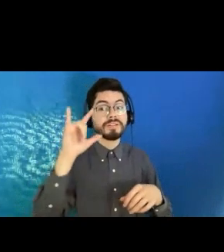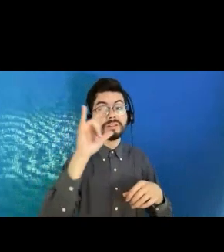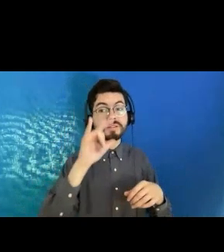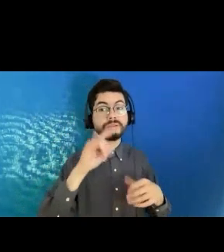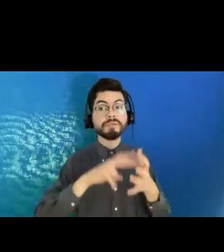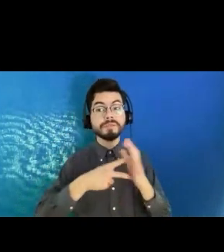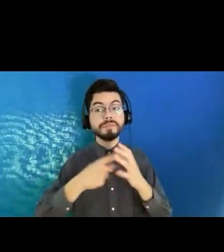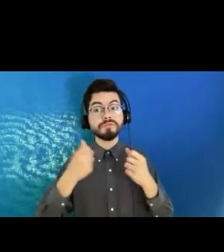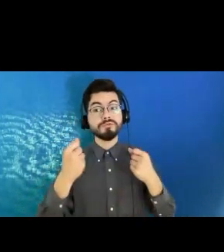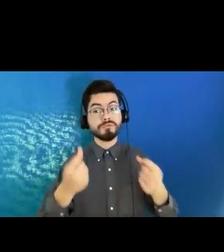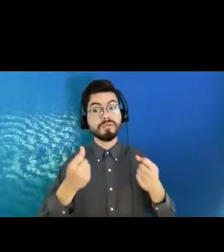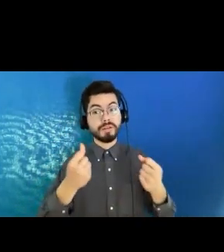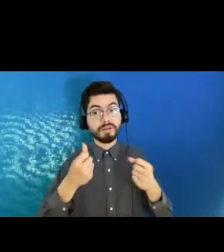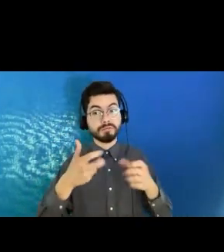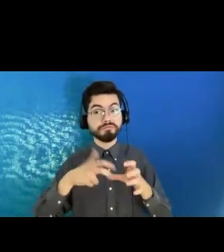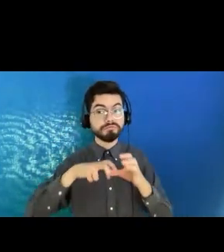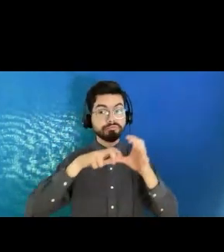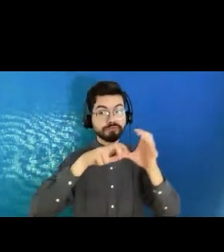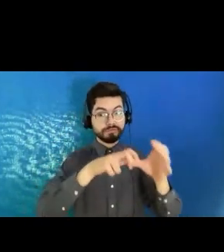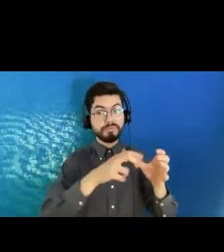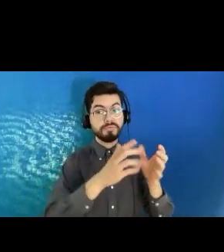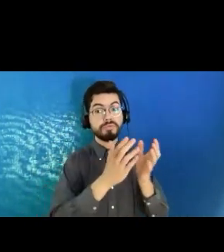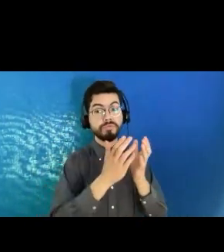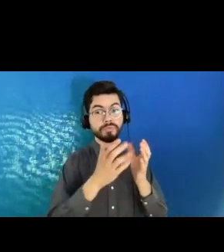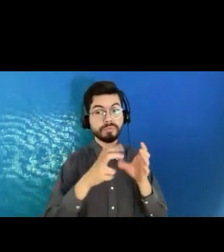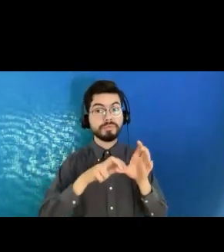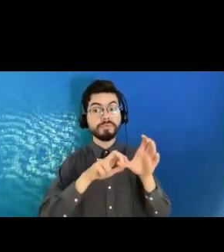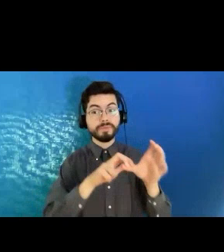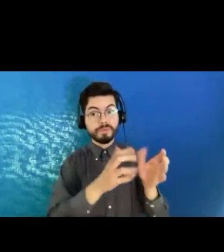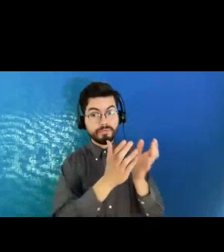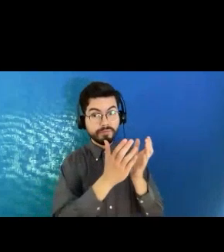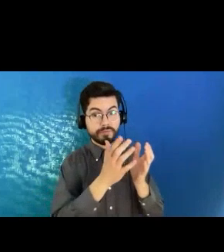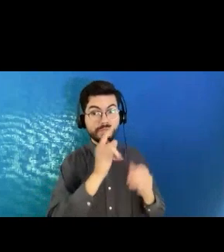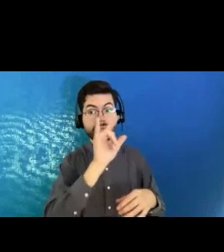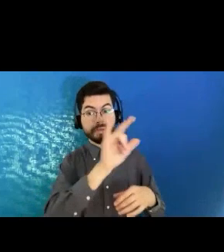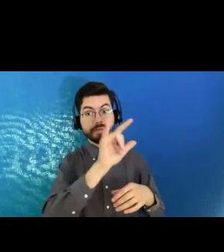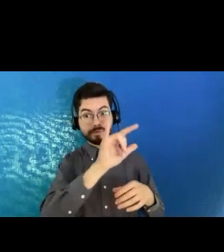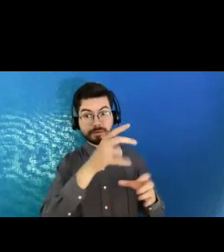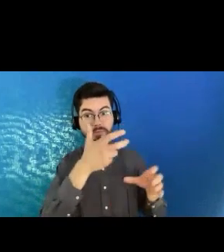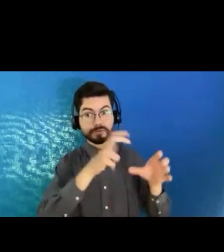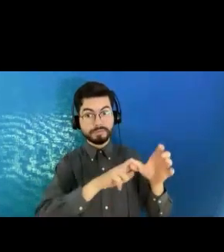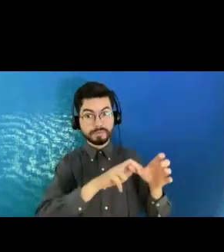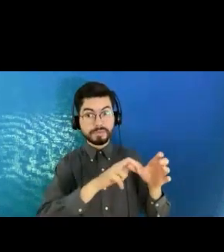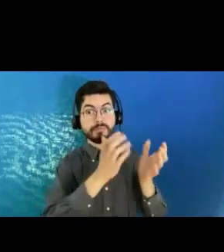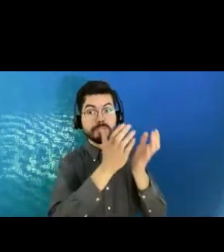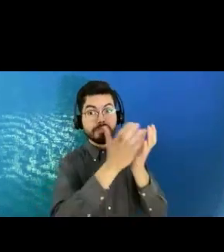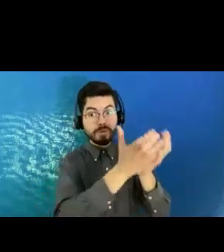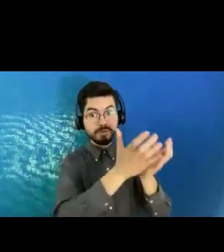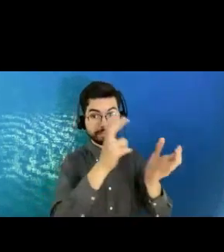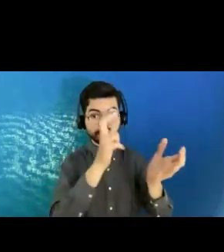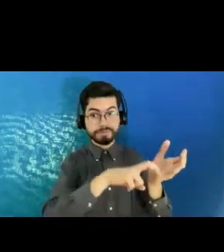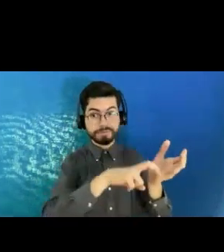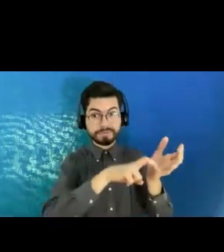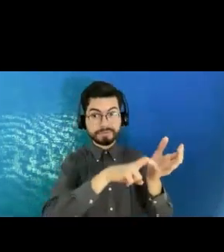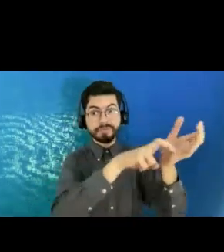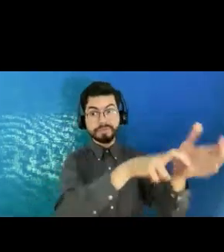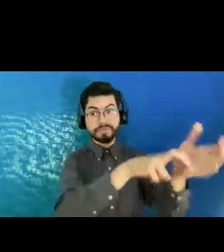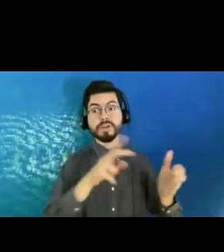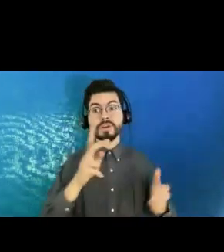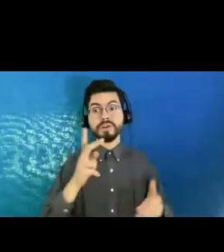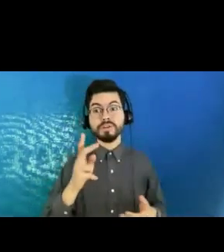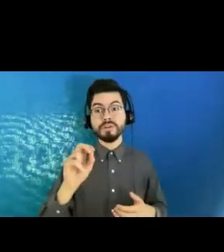vehicle, by vehicle, by airplane, then by boat to Kodiak Island. Yellowstone bison are now on